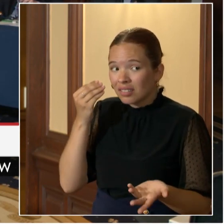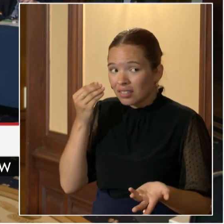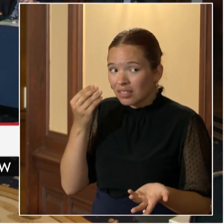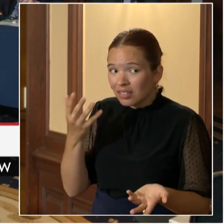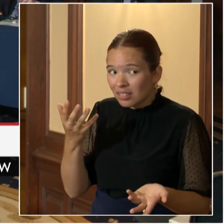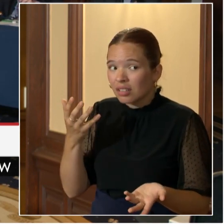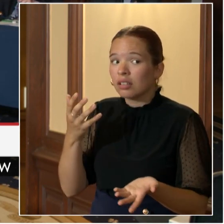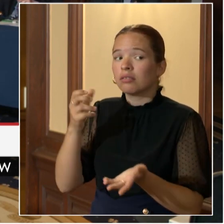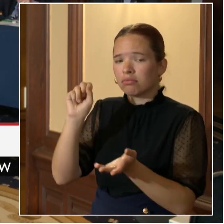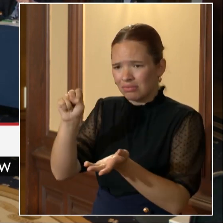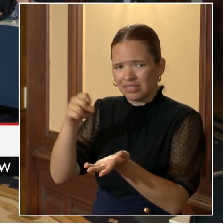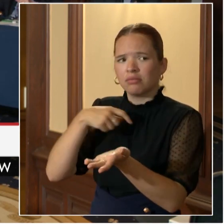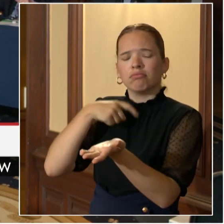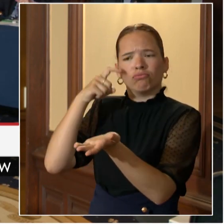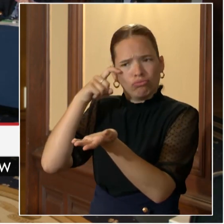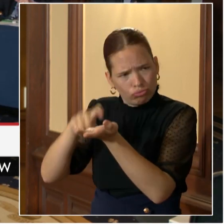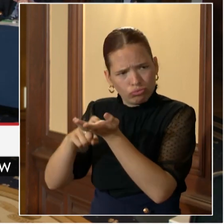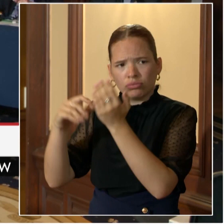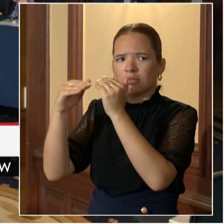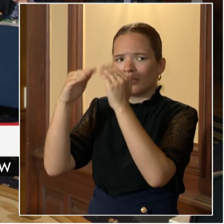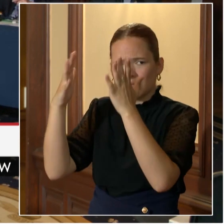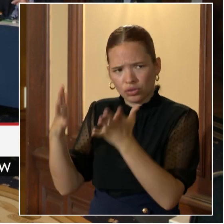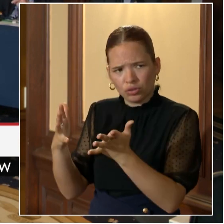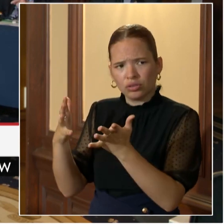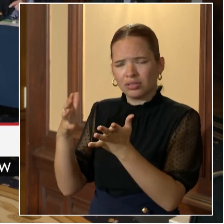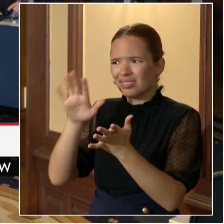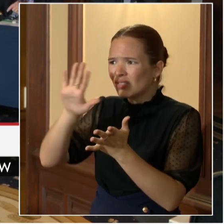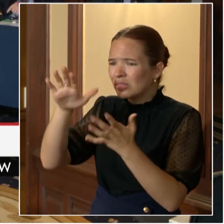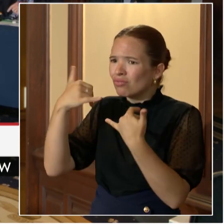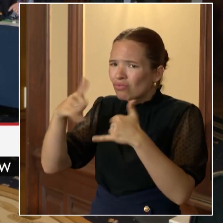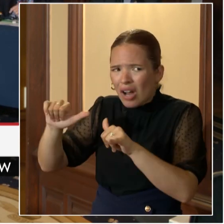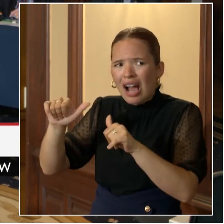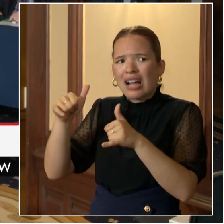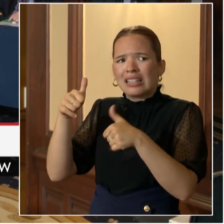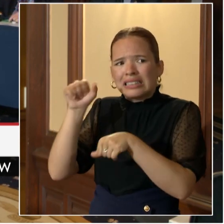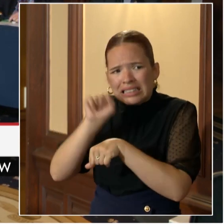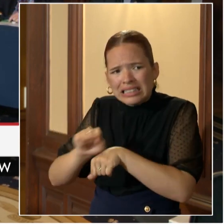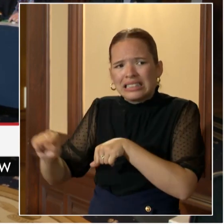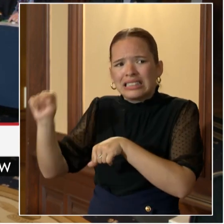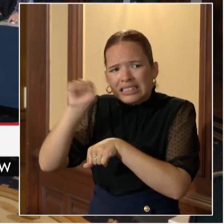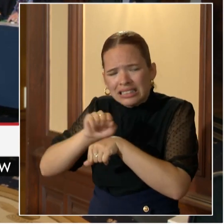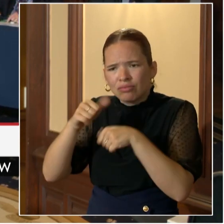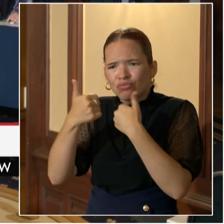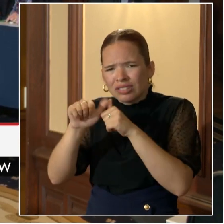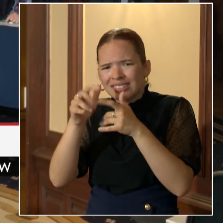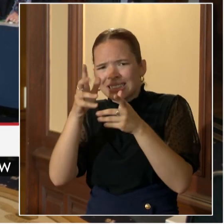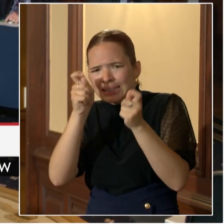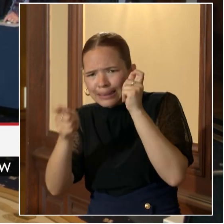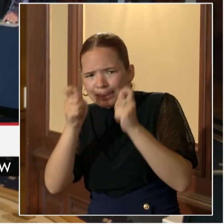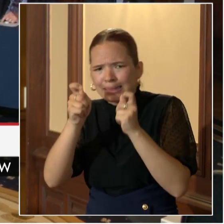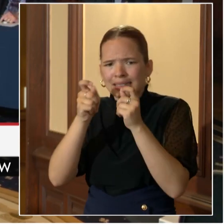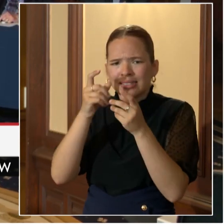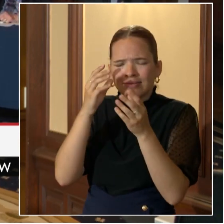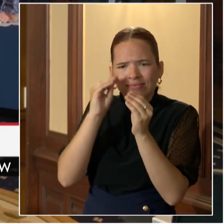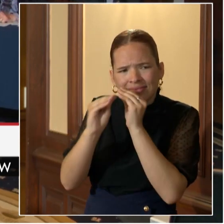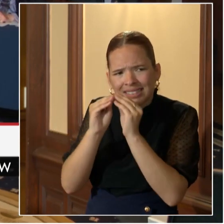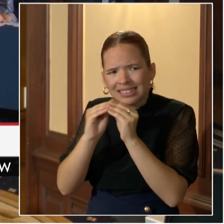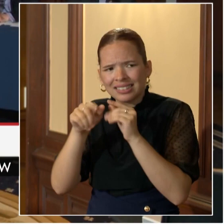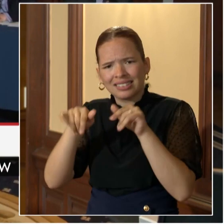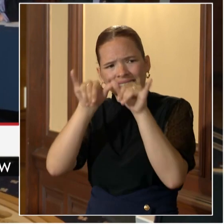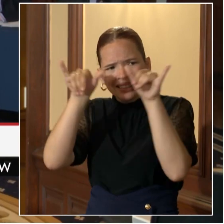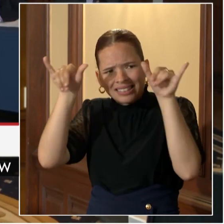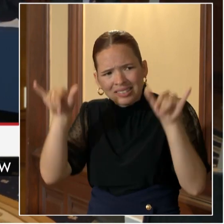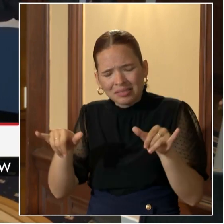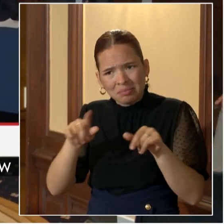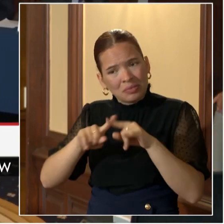inside the system that we've been presented with. He does a masterful job, okay? But the truth is,